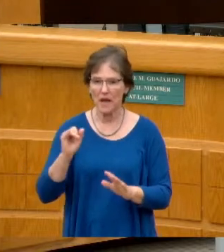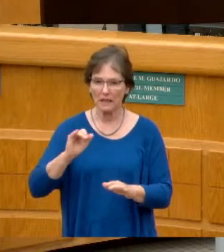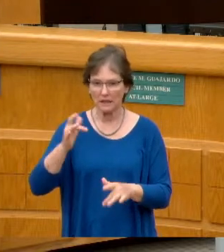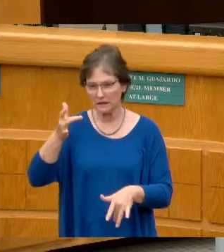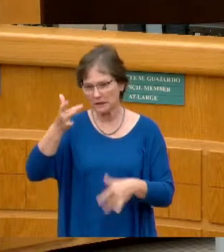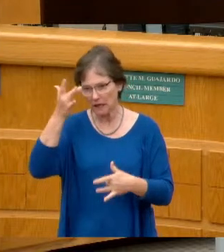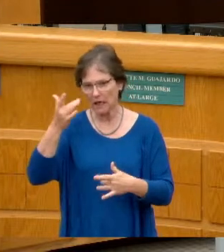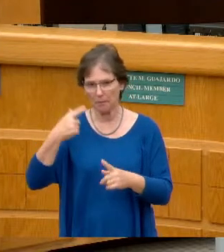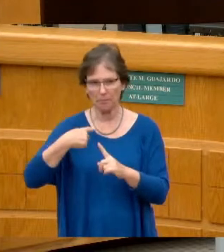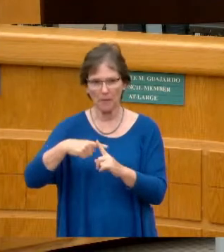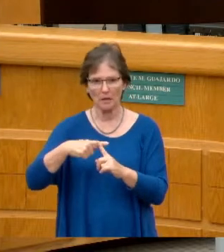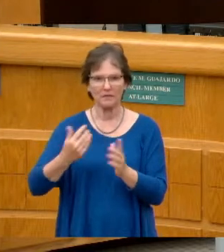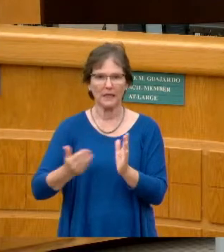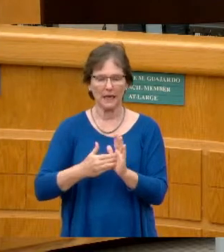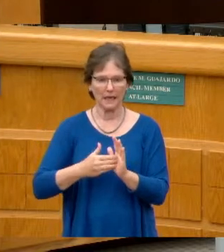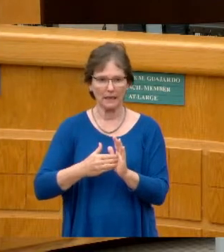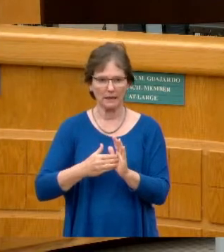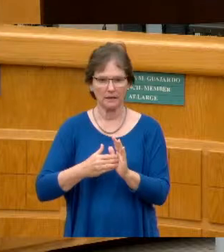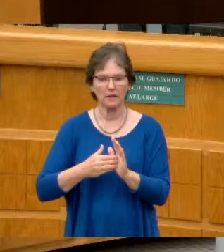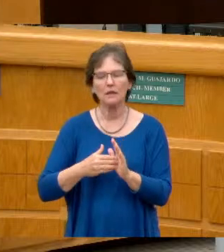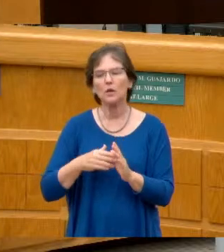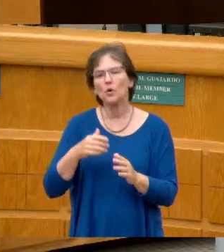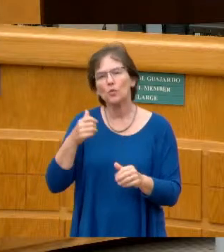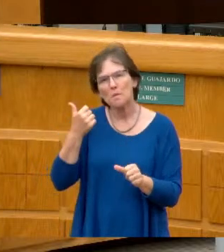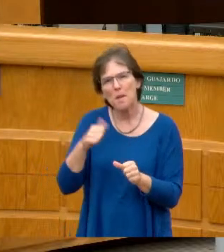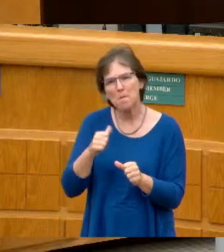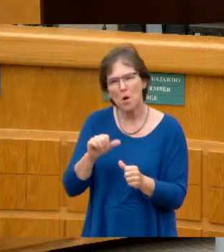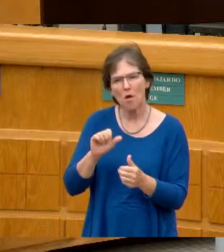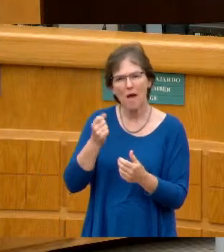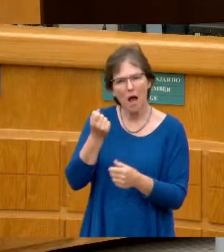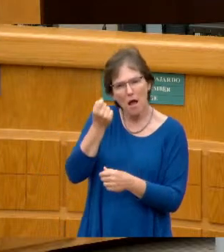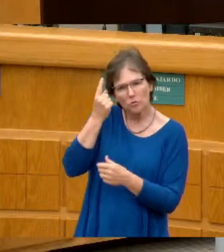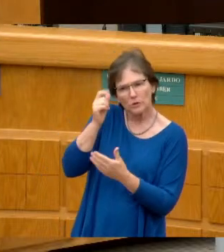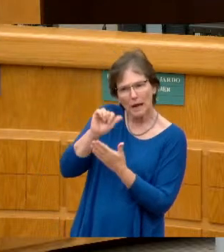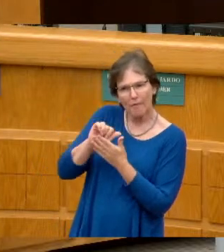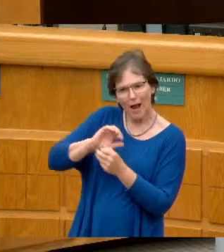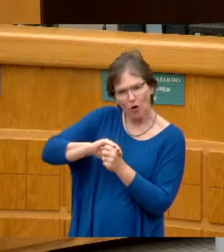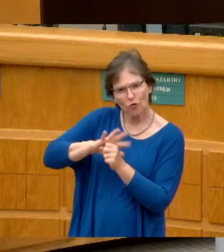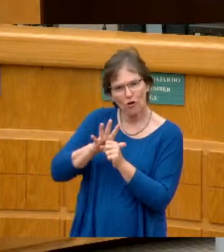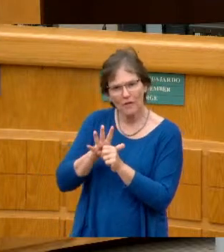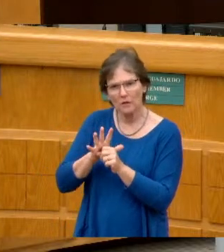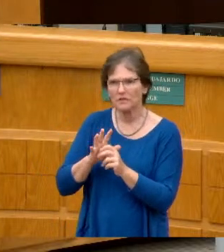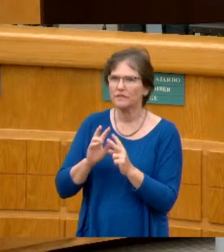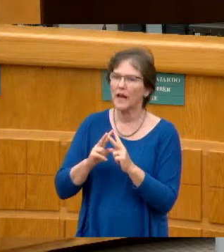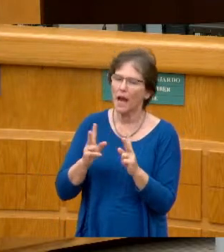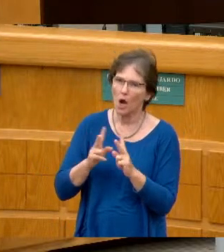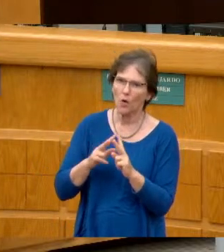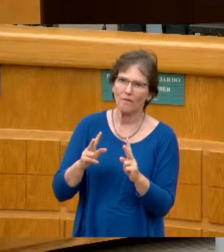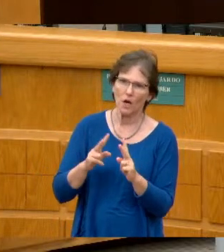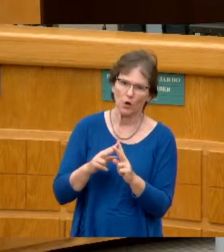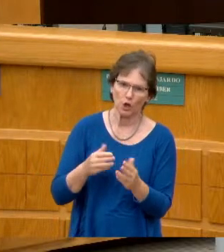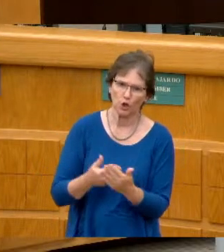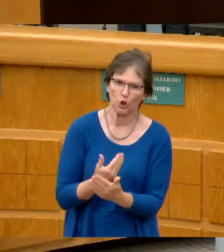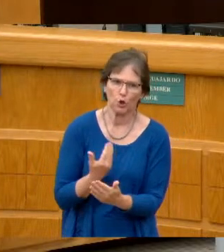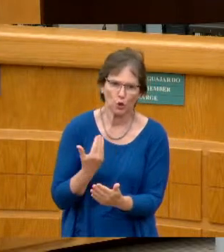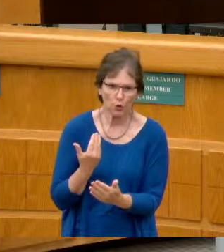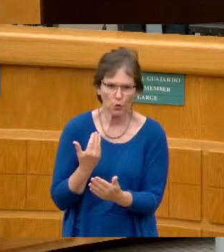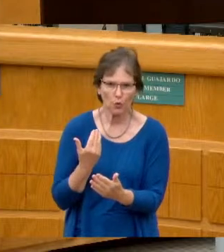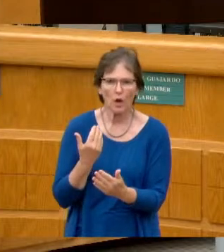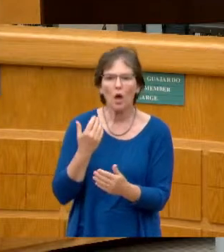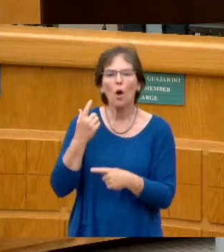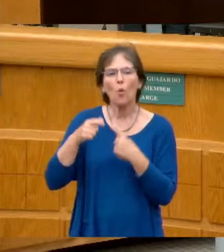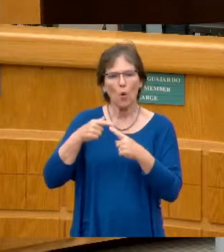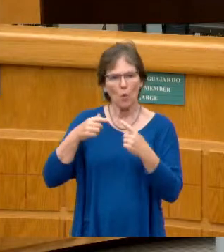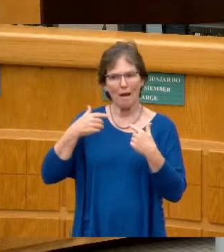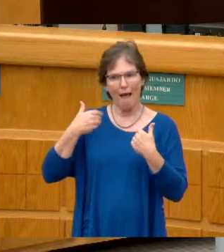are medical matters, but I want you to know that there is at least 2 strains of the virus, and